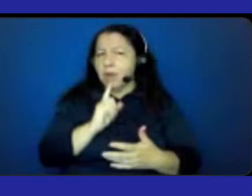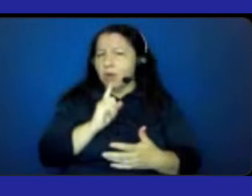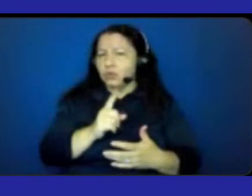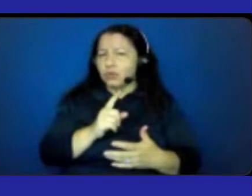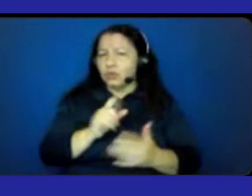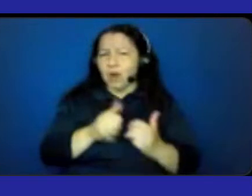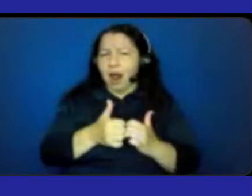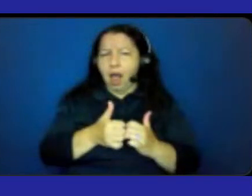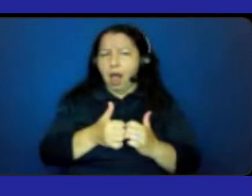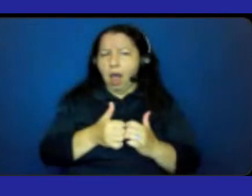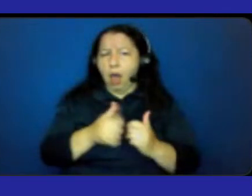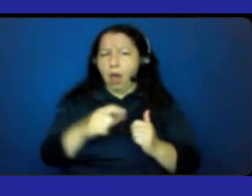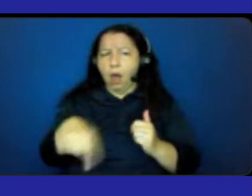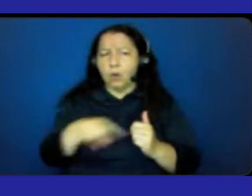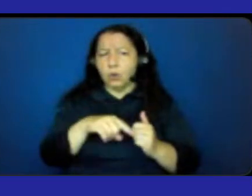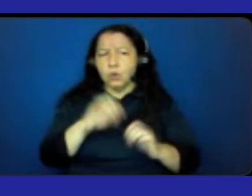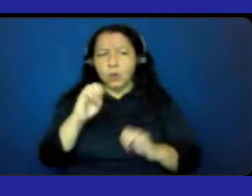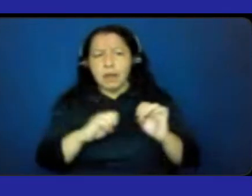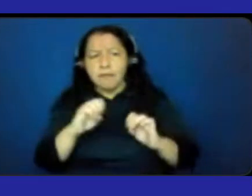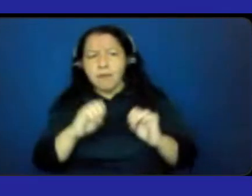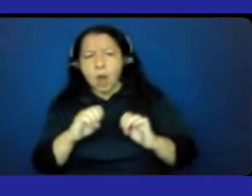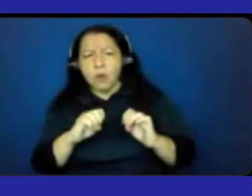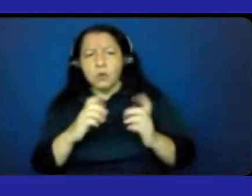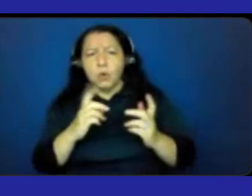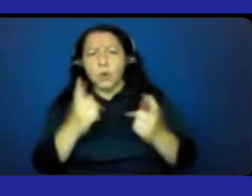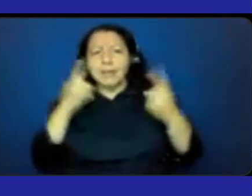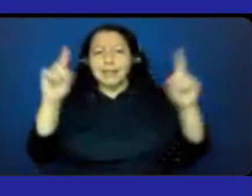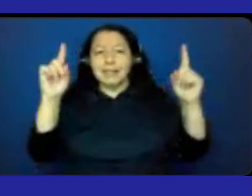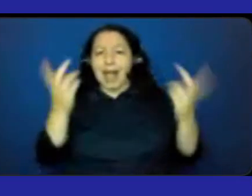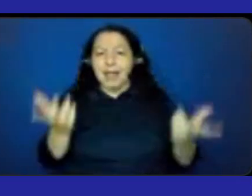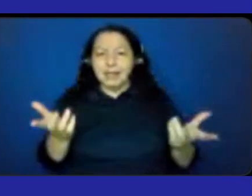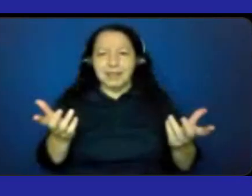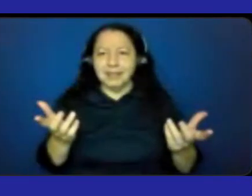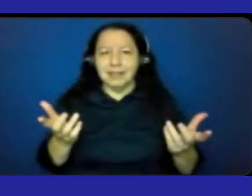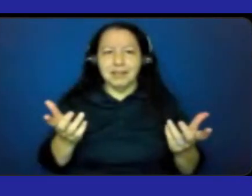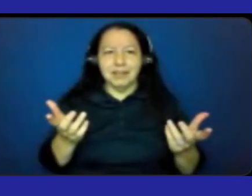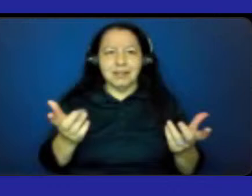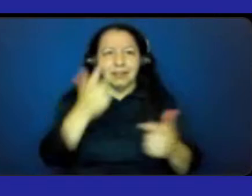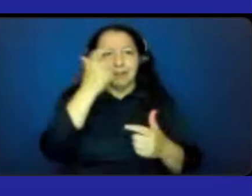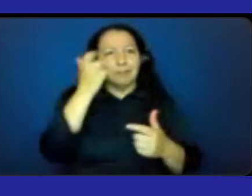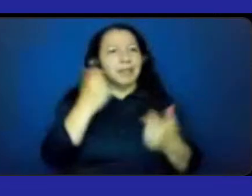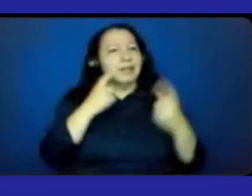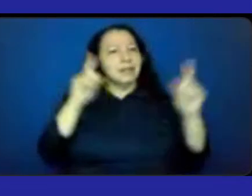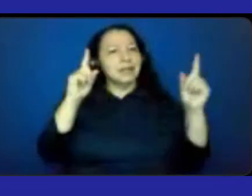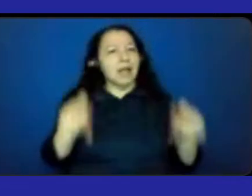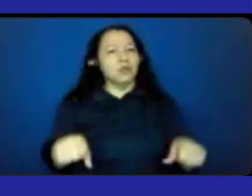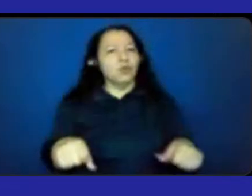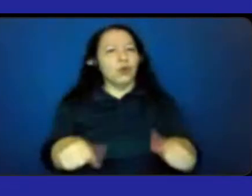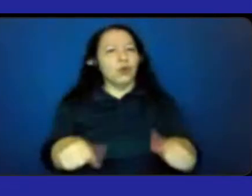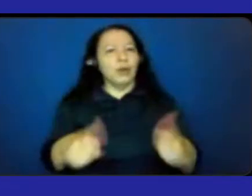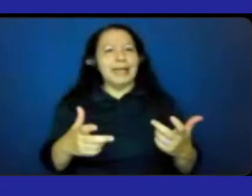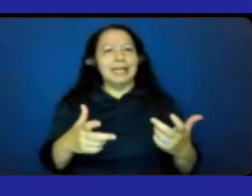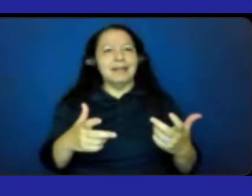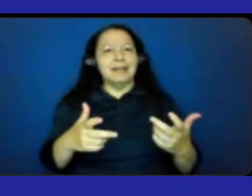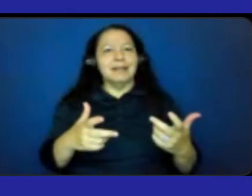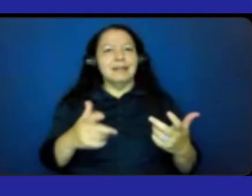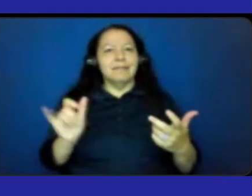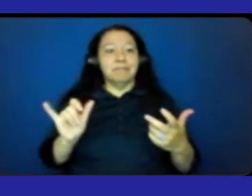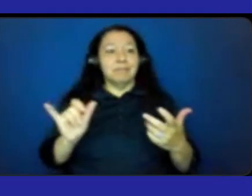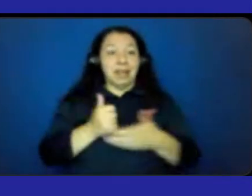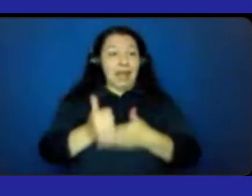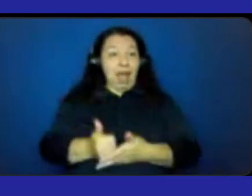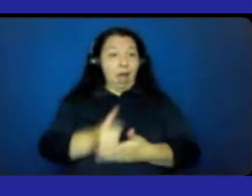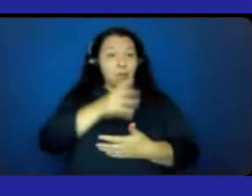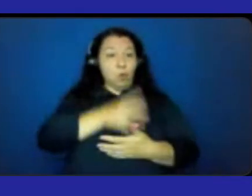sure how you evaluate success, because success can be like helping the woman